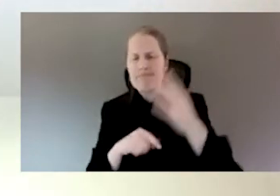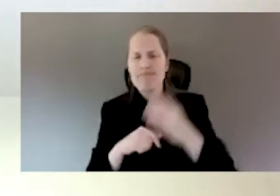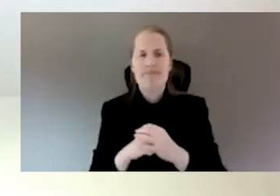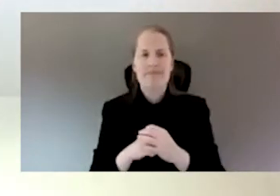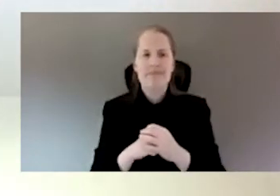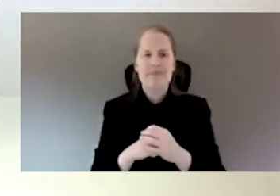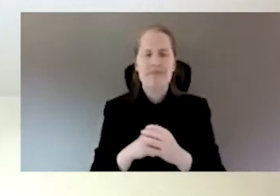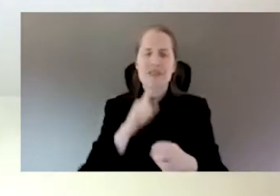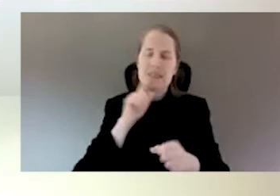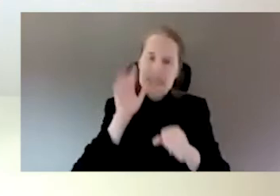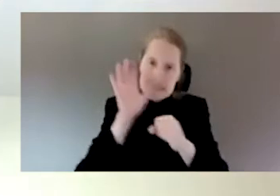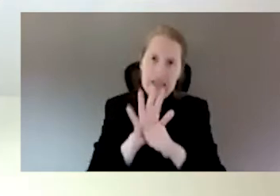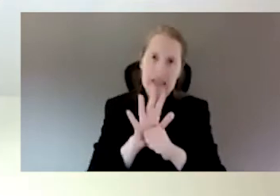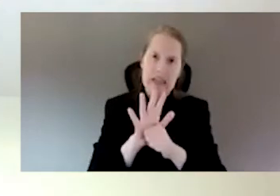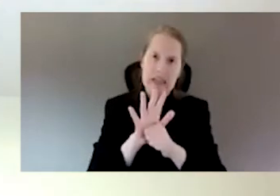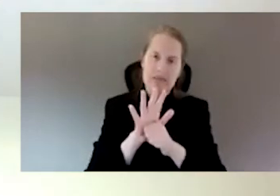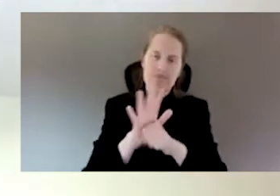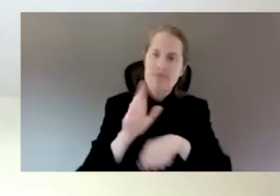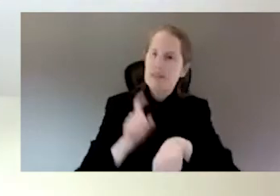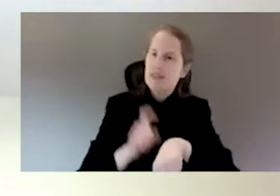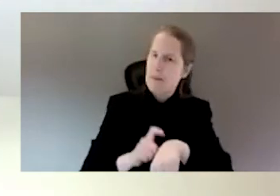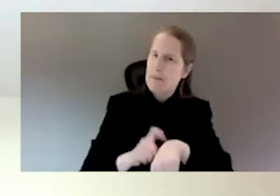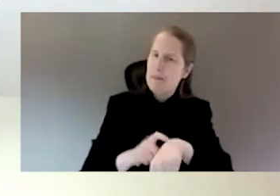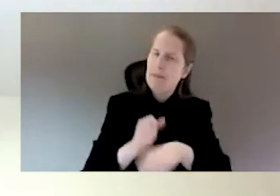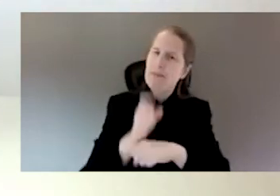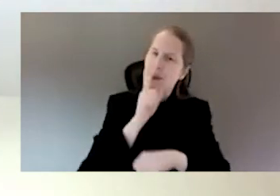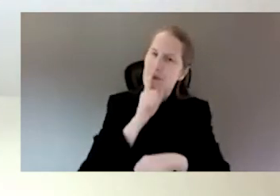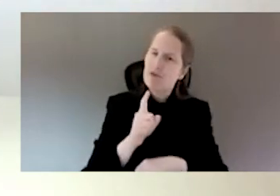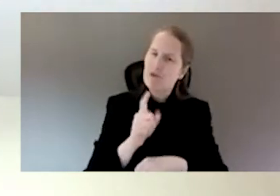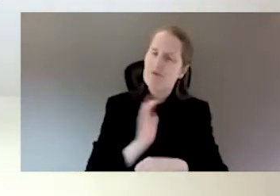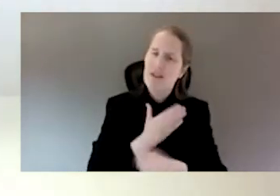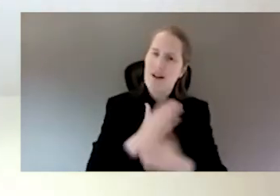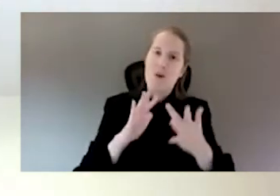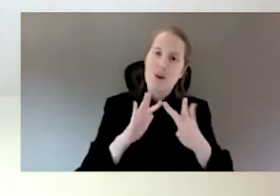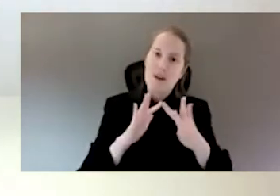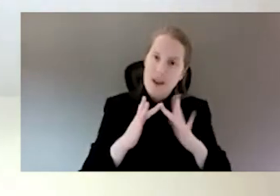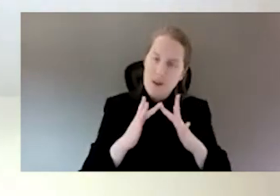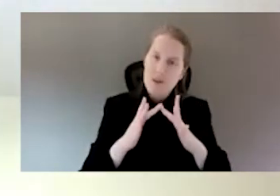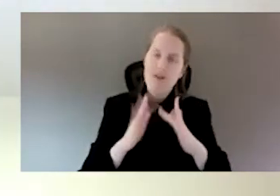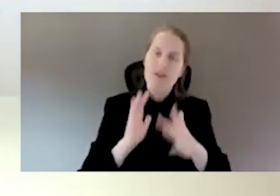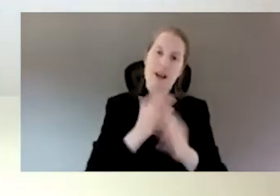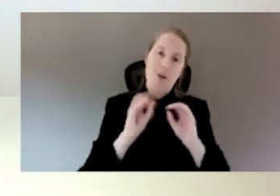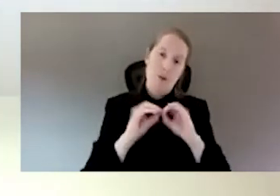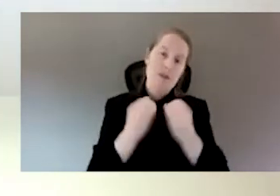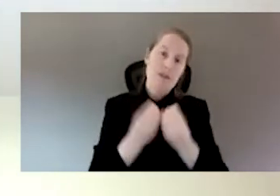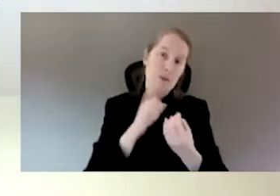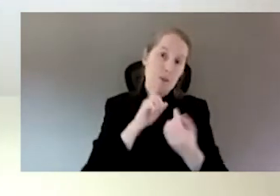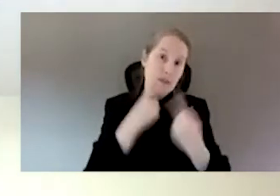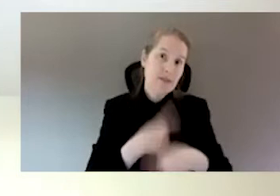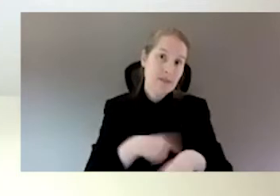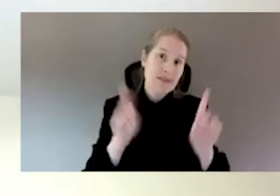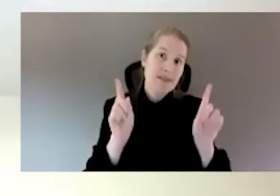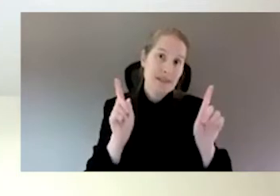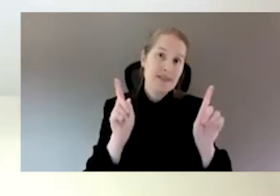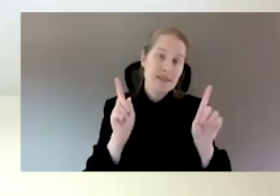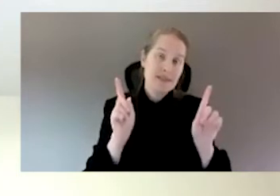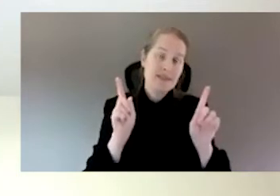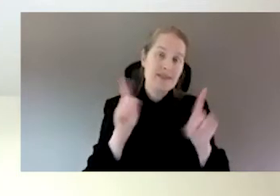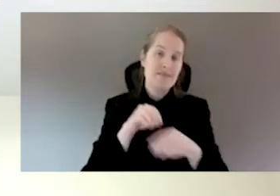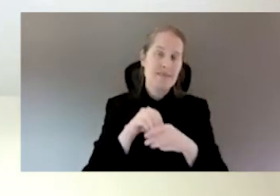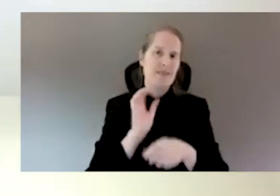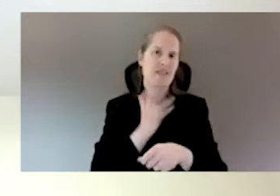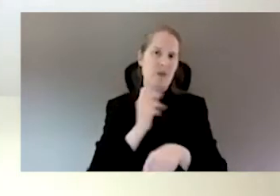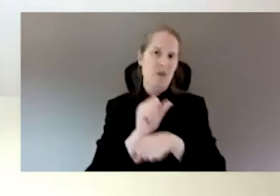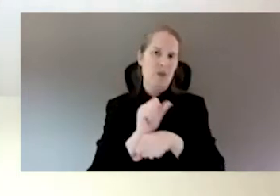also really dedicating their time to make sure our network and our organization is successful in the work